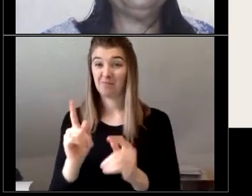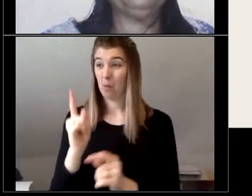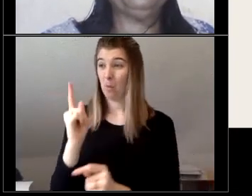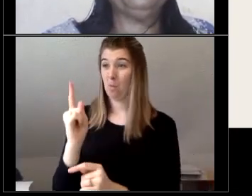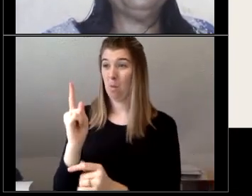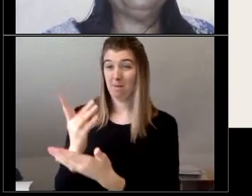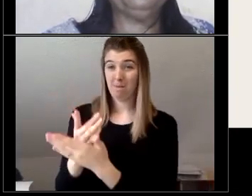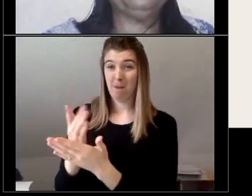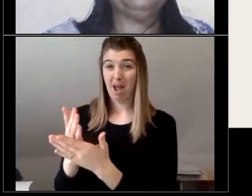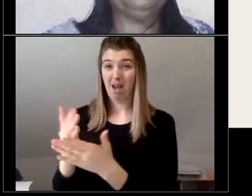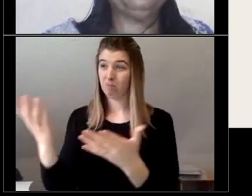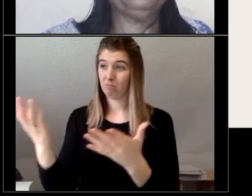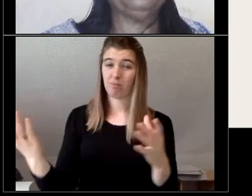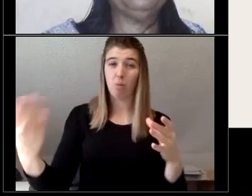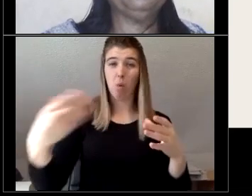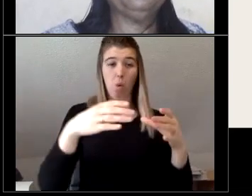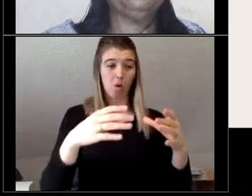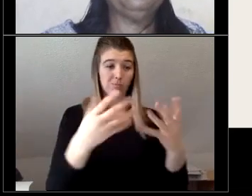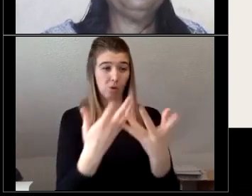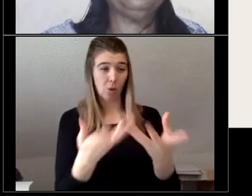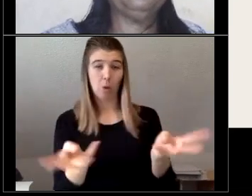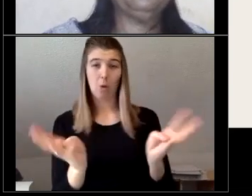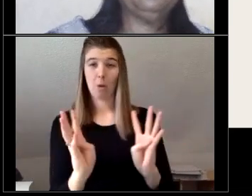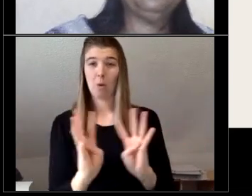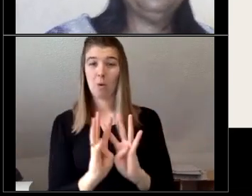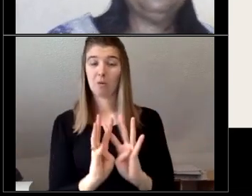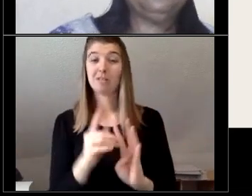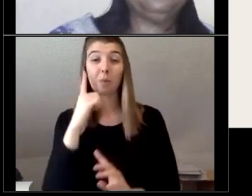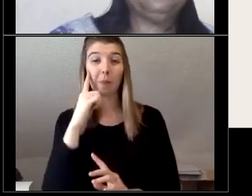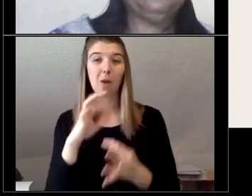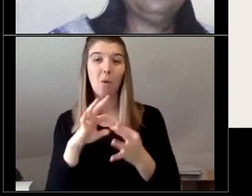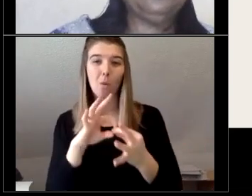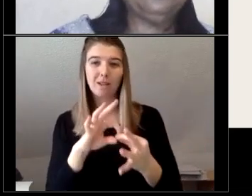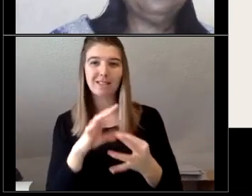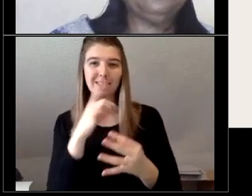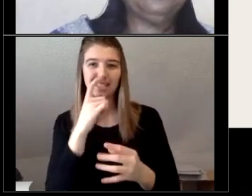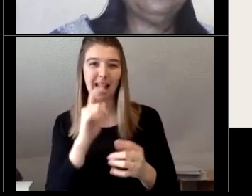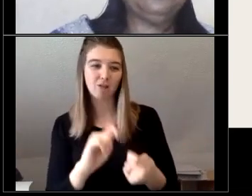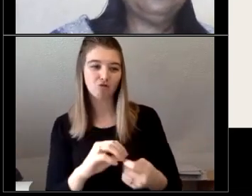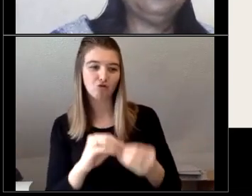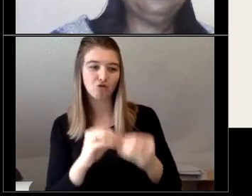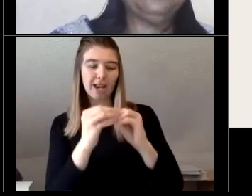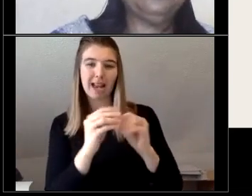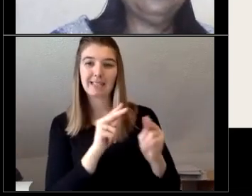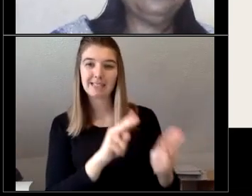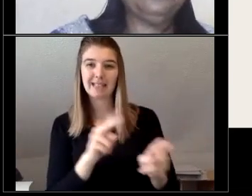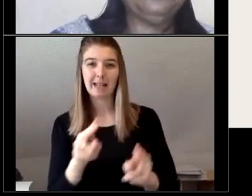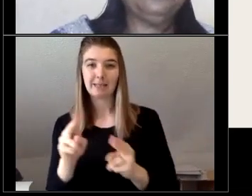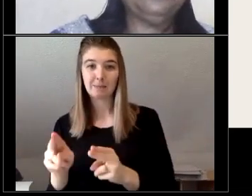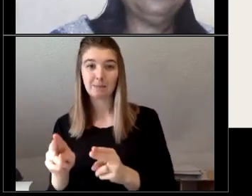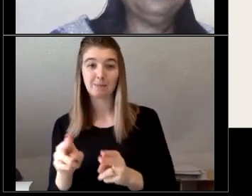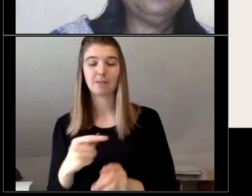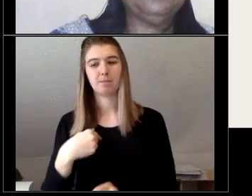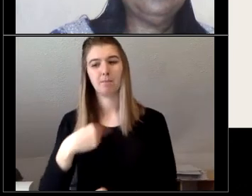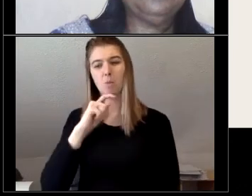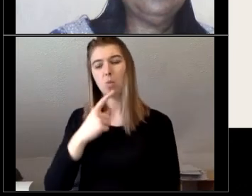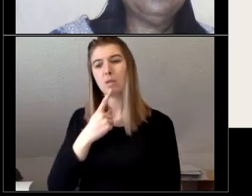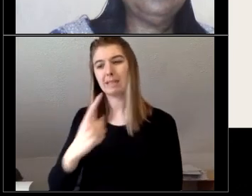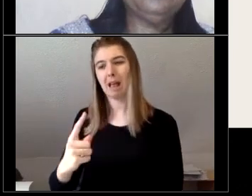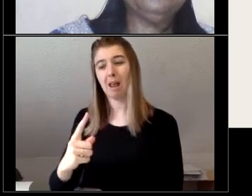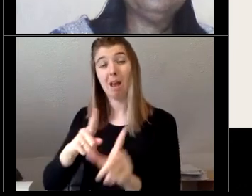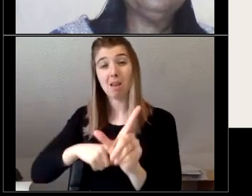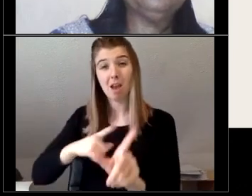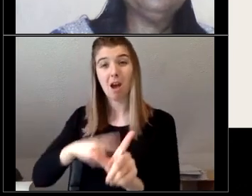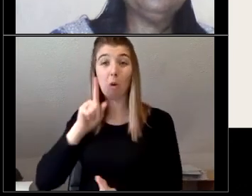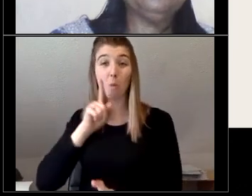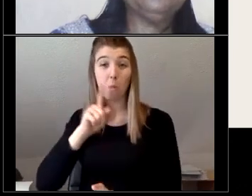landscape. So I think organizations can systematize this. I mean, I would still say to young women scientists, do reach